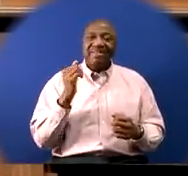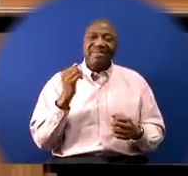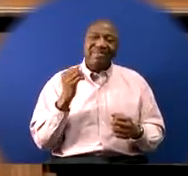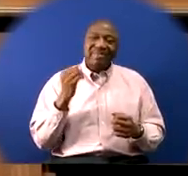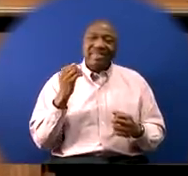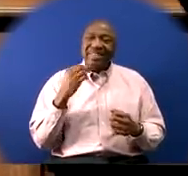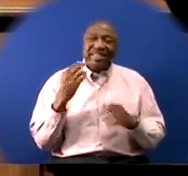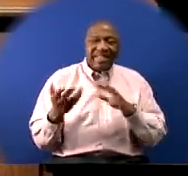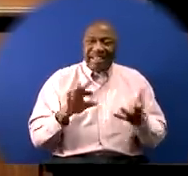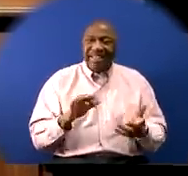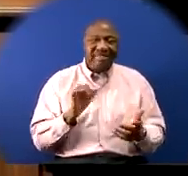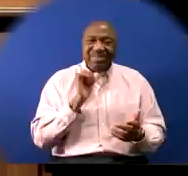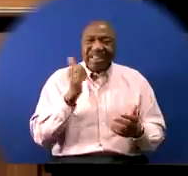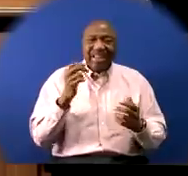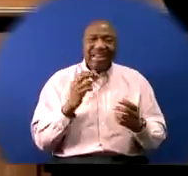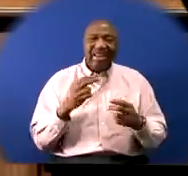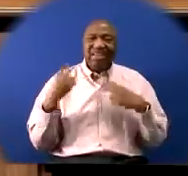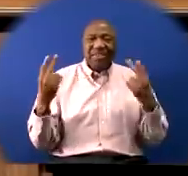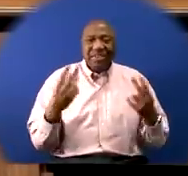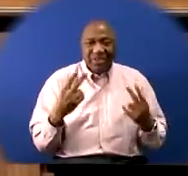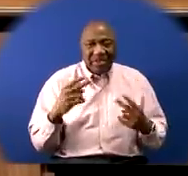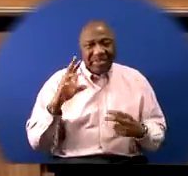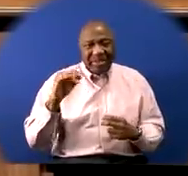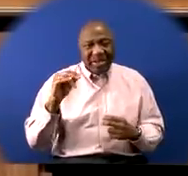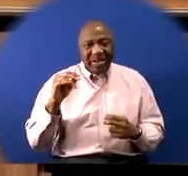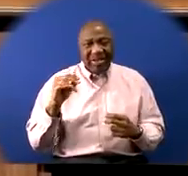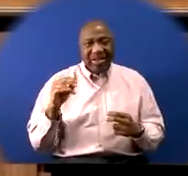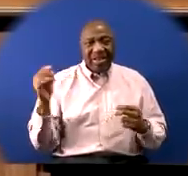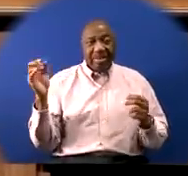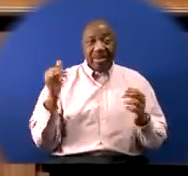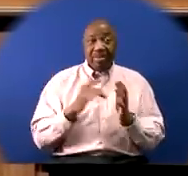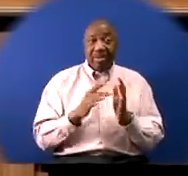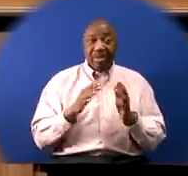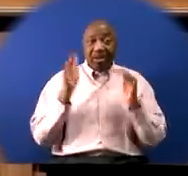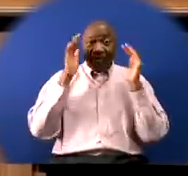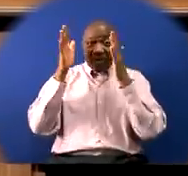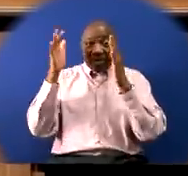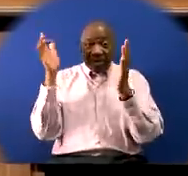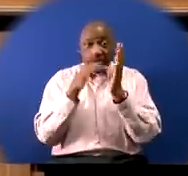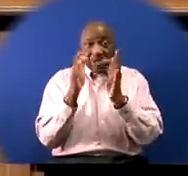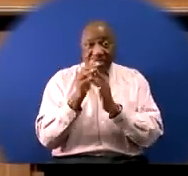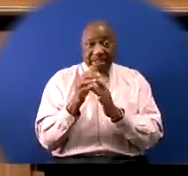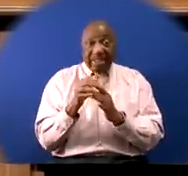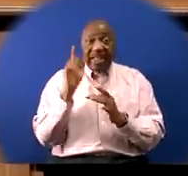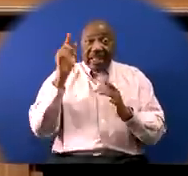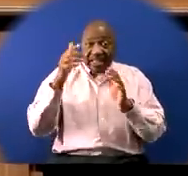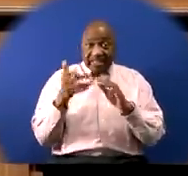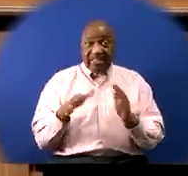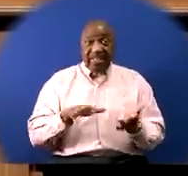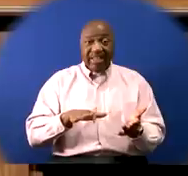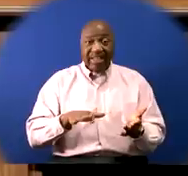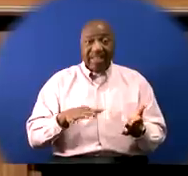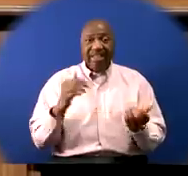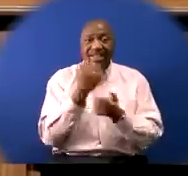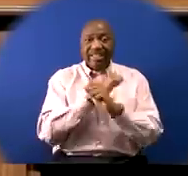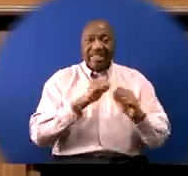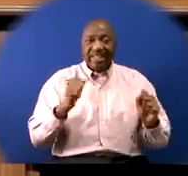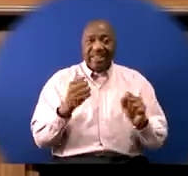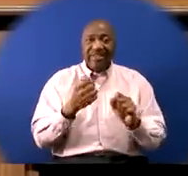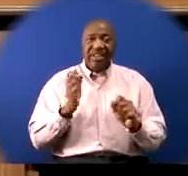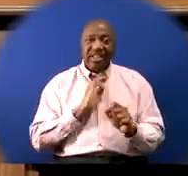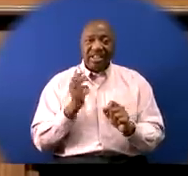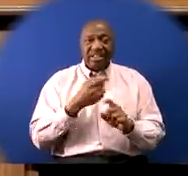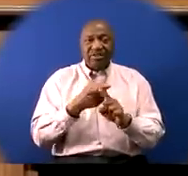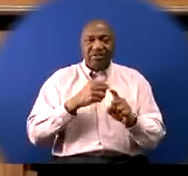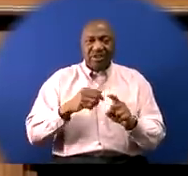victory? For the victory we have is in Jesus. For his death saved us from death. And